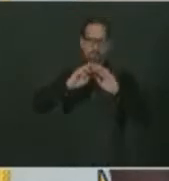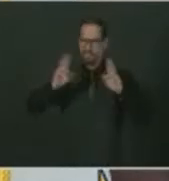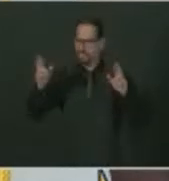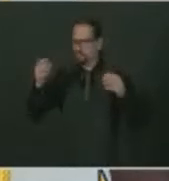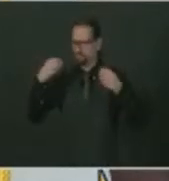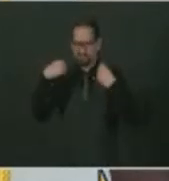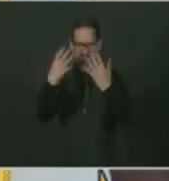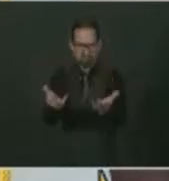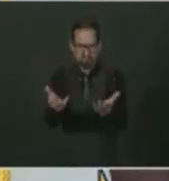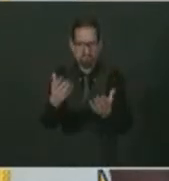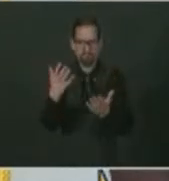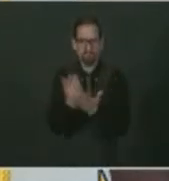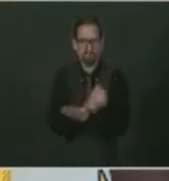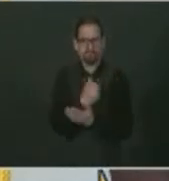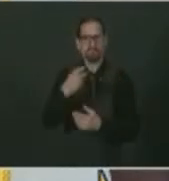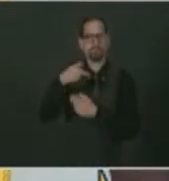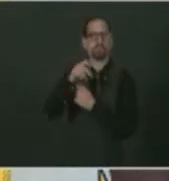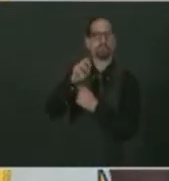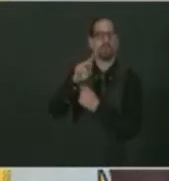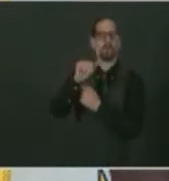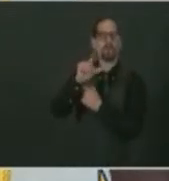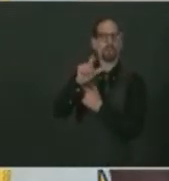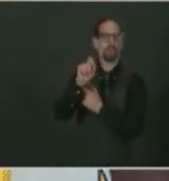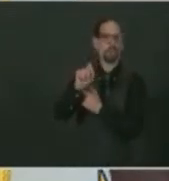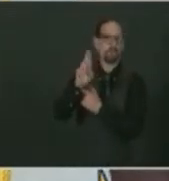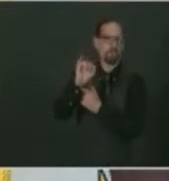portal.ri.gov, and the phone number is